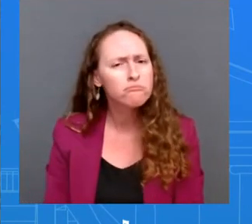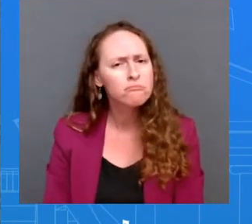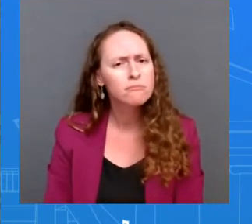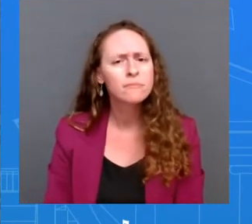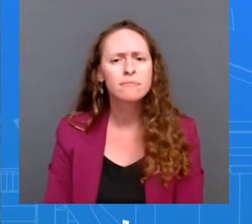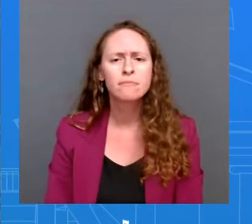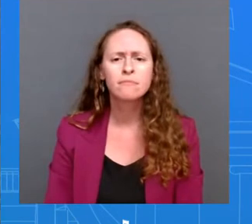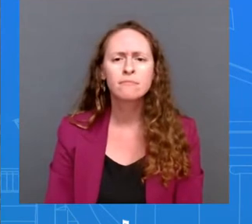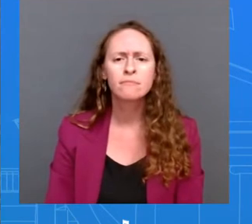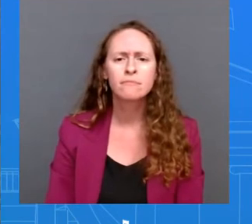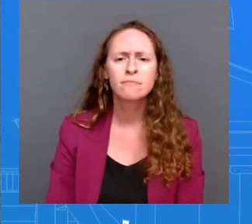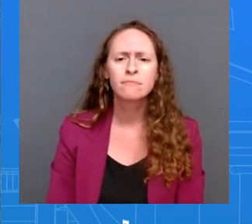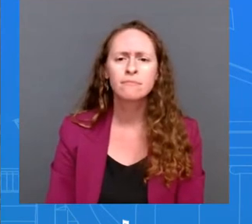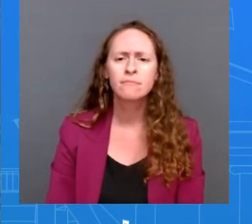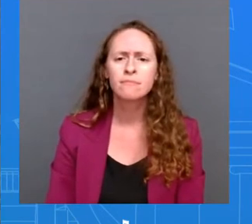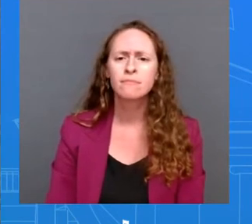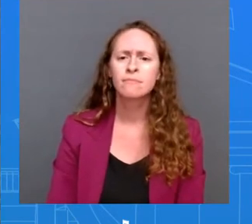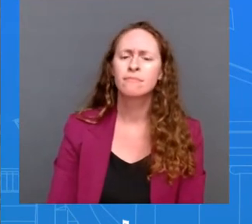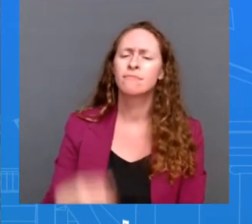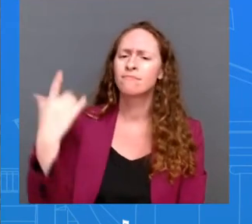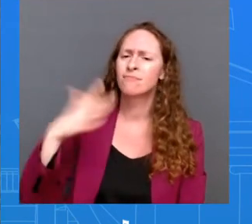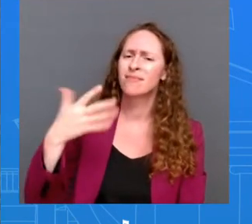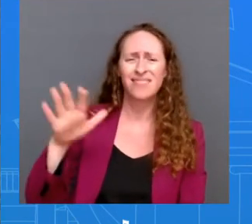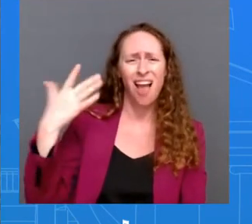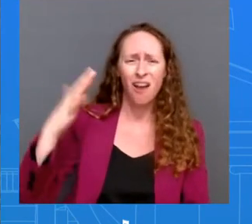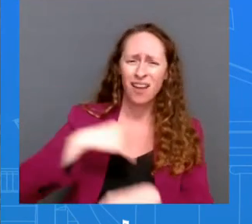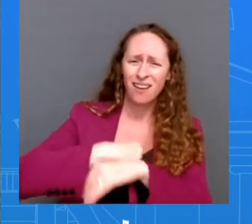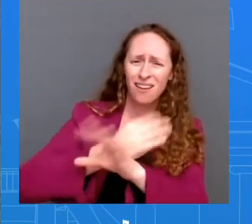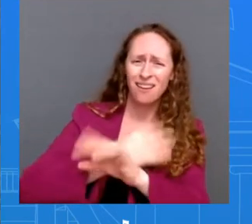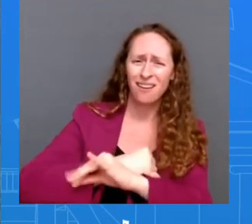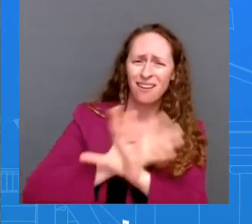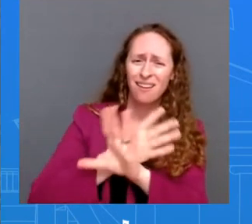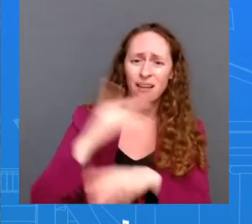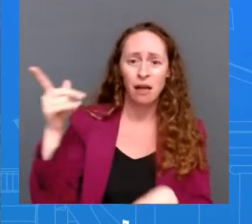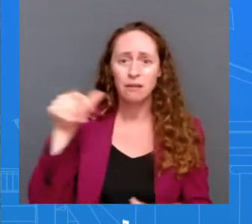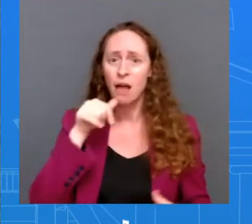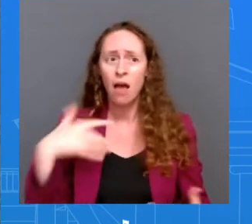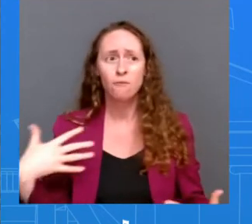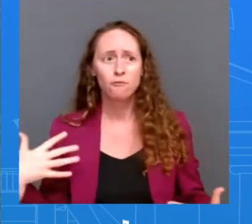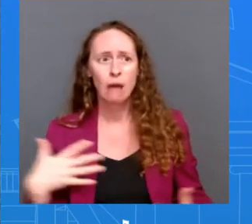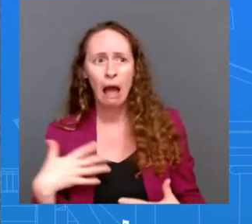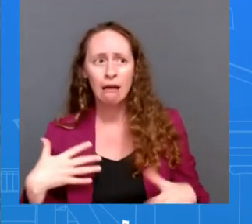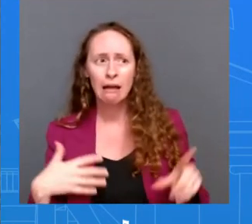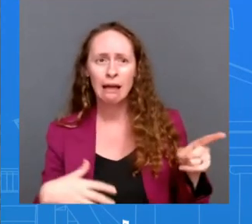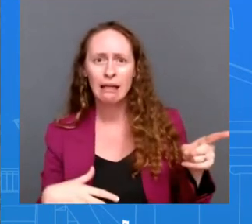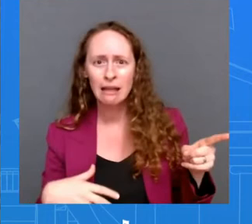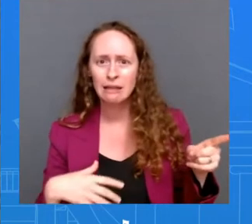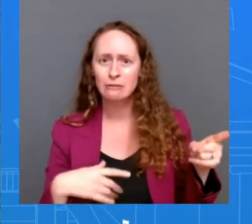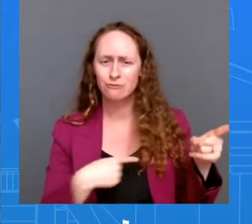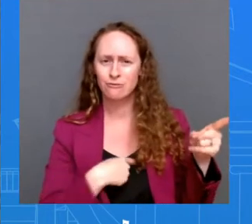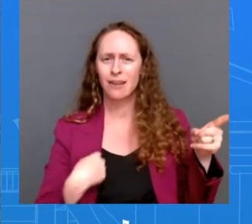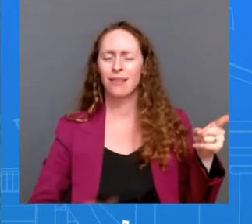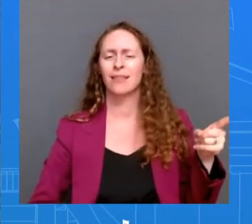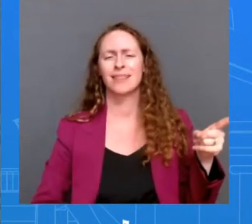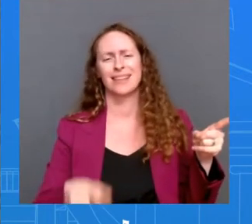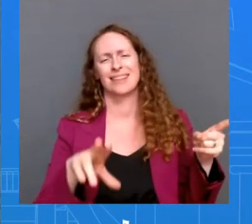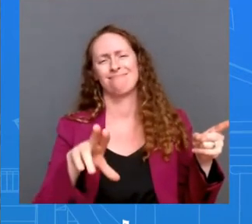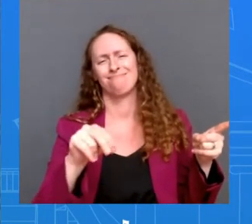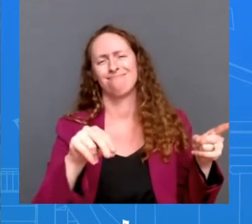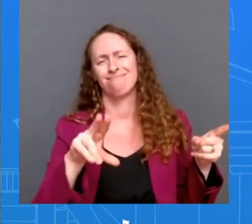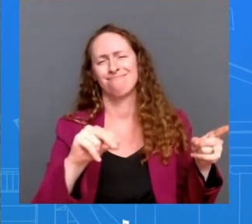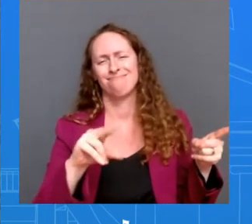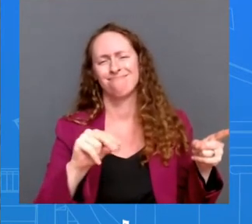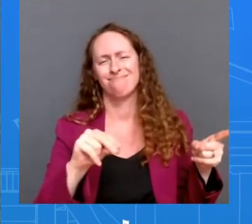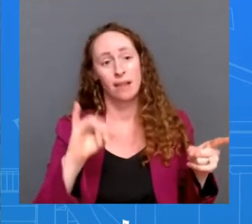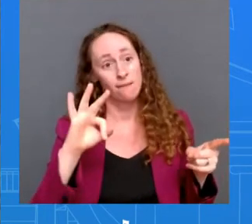up the phone and call President Xi. And if there's if a call is the right answer, I'm sure that President Biden will do that. But I'm not going to